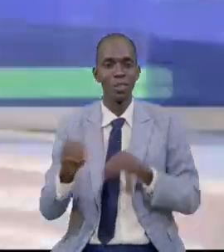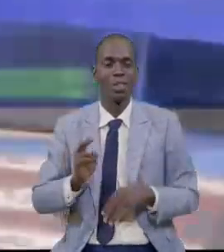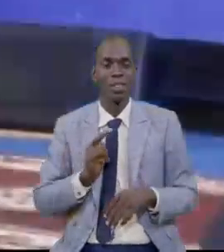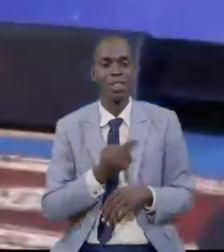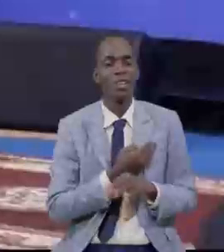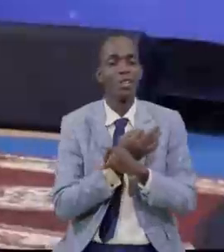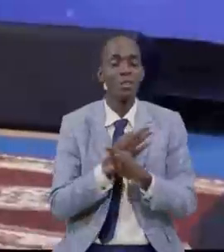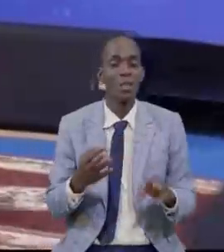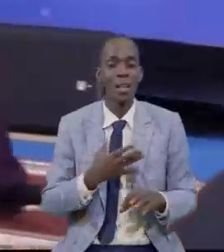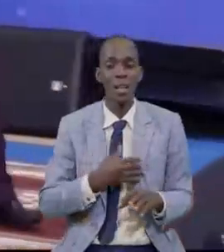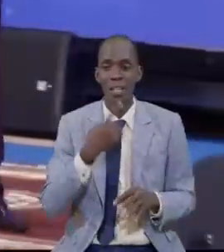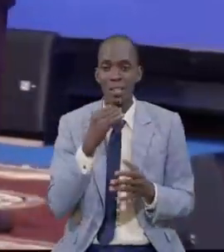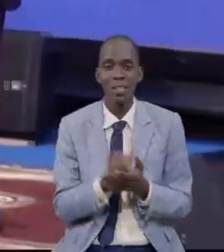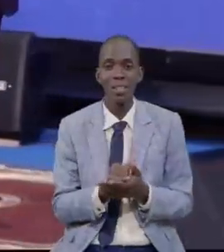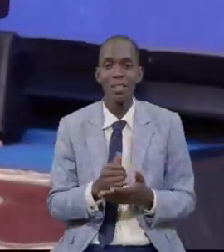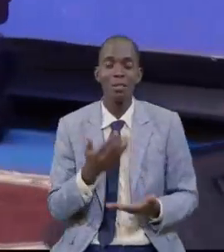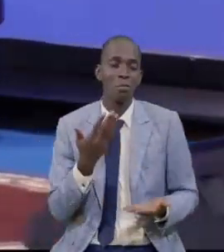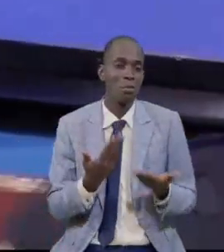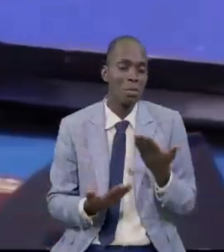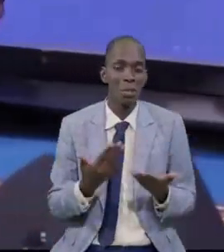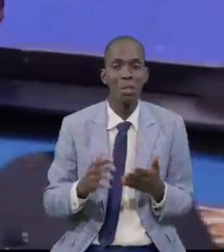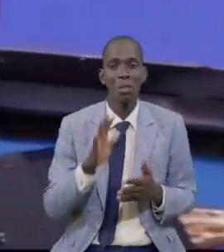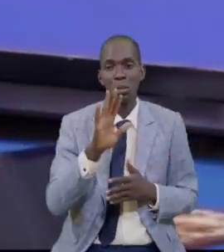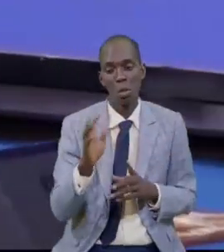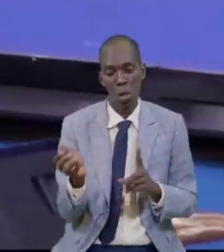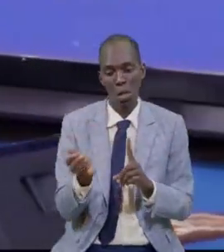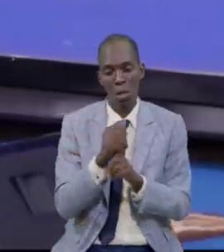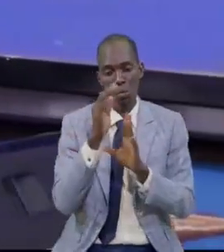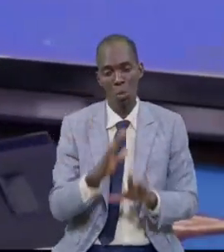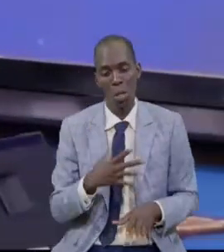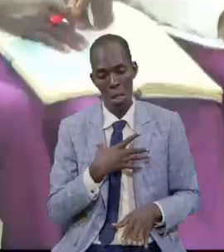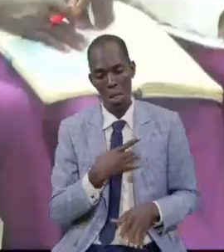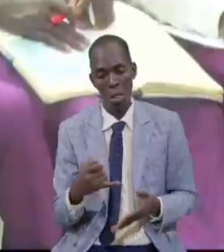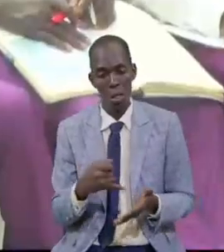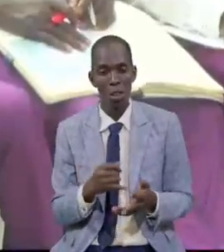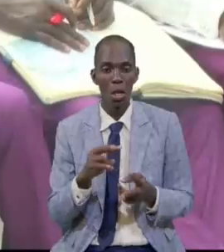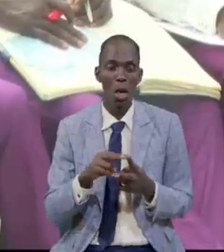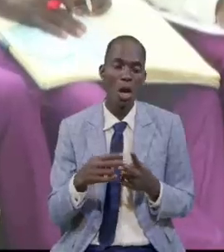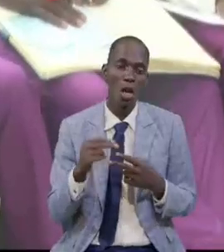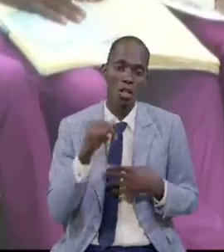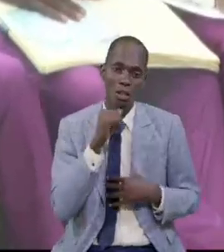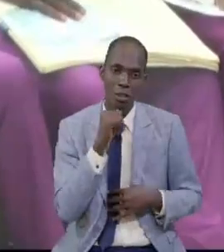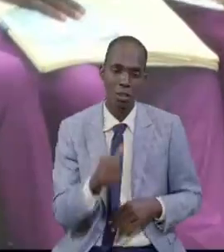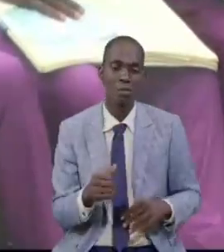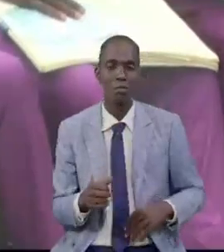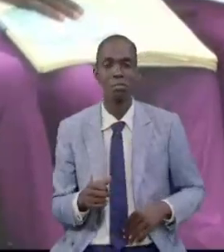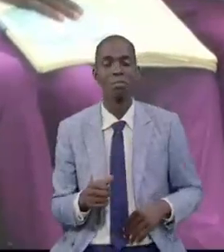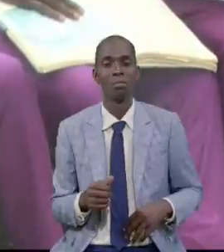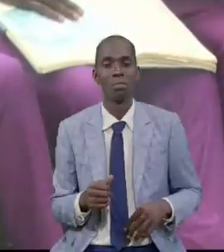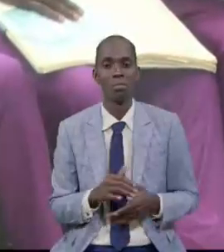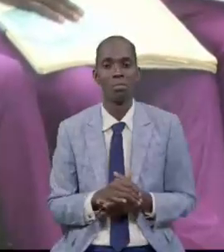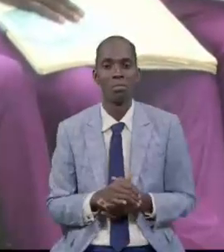your captor likes it or not, you're free. What are you?